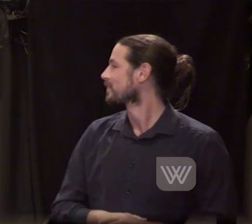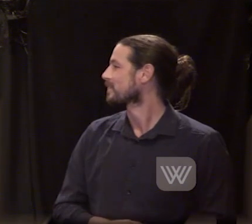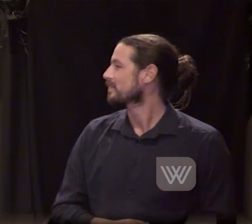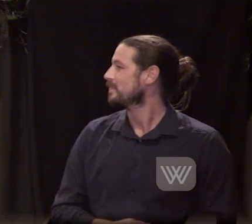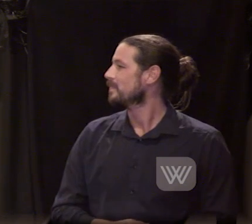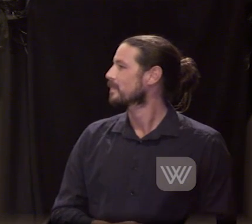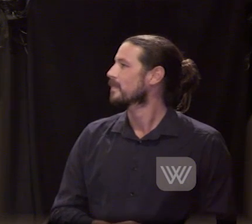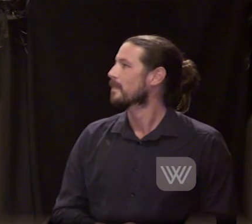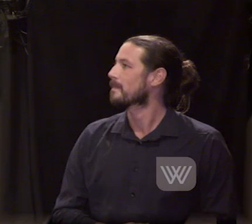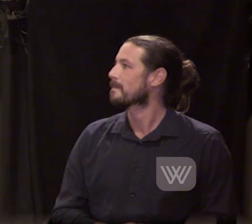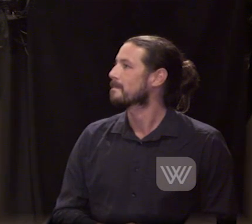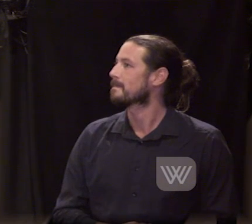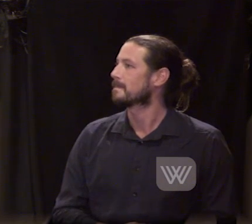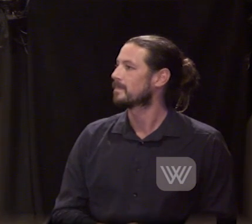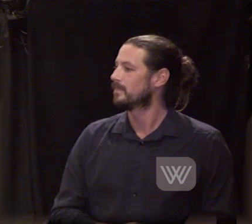Thank you.